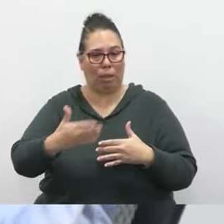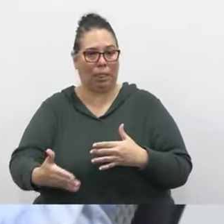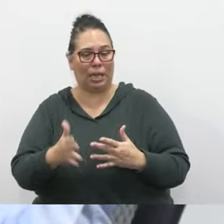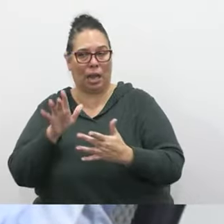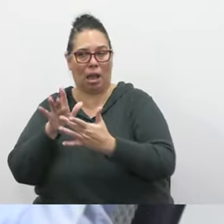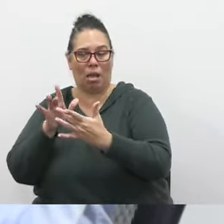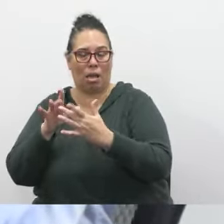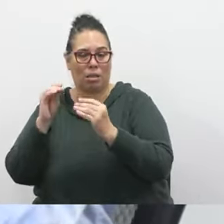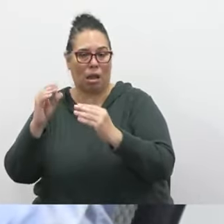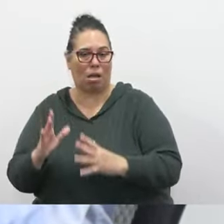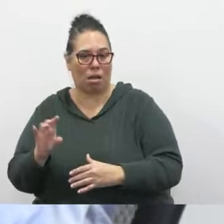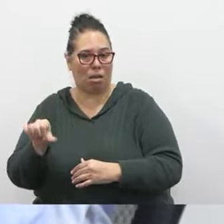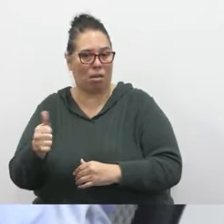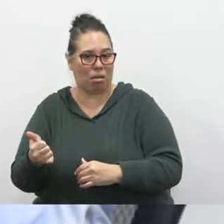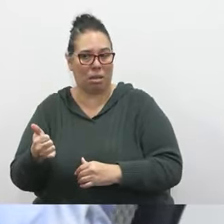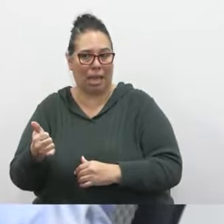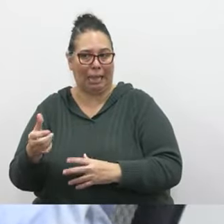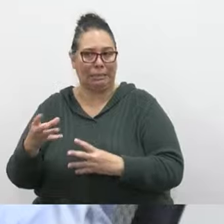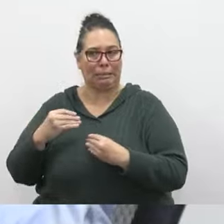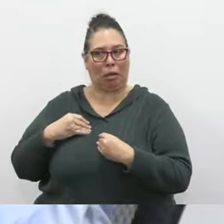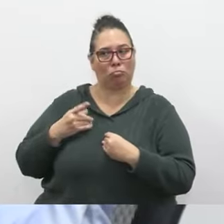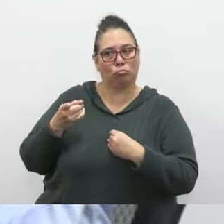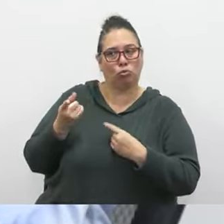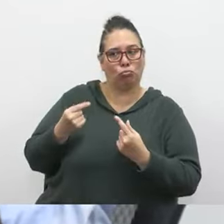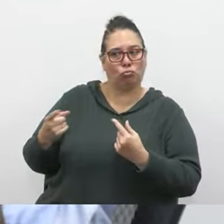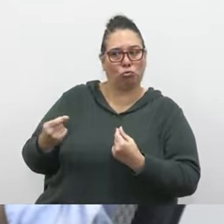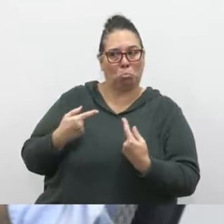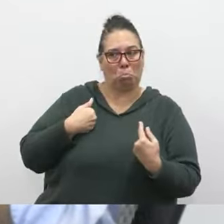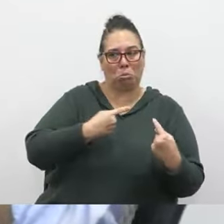their colleagues and adapt what they're doing. And